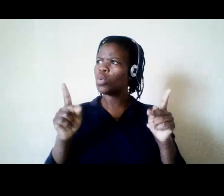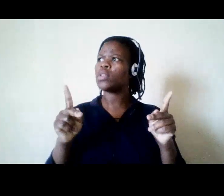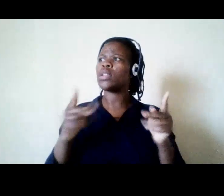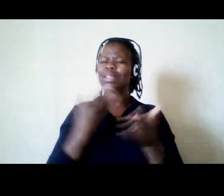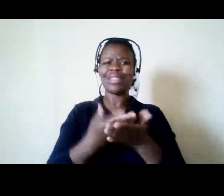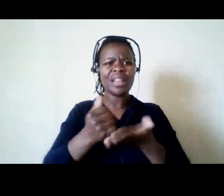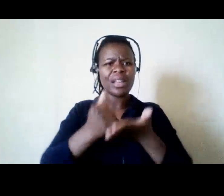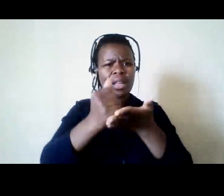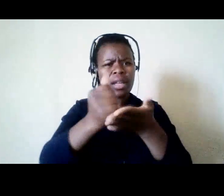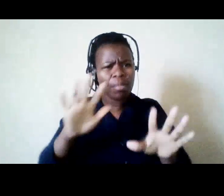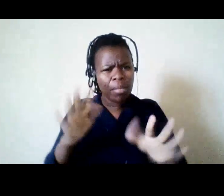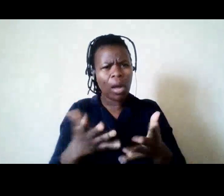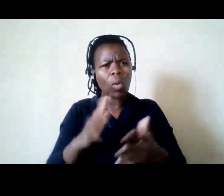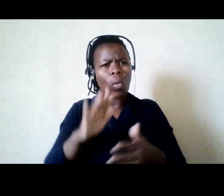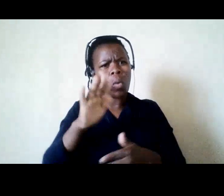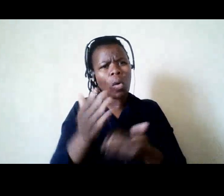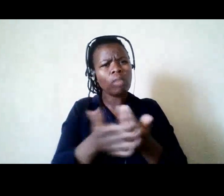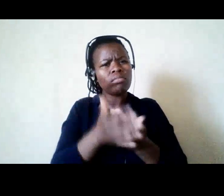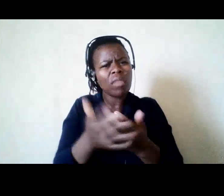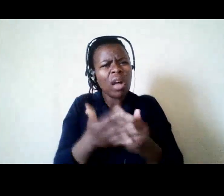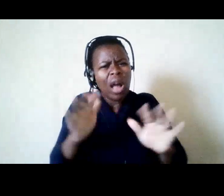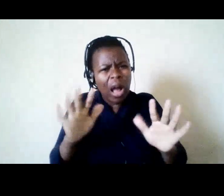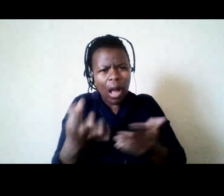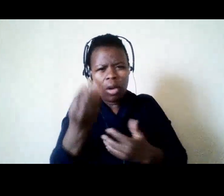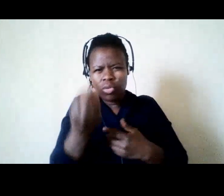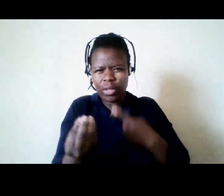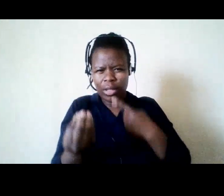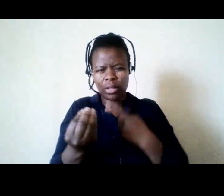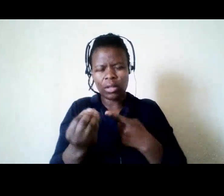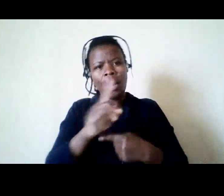look out for that child. But